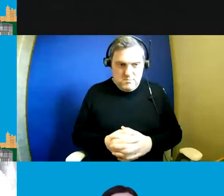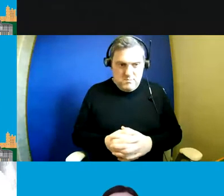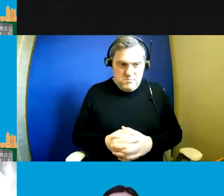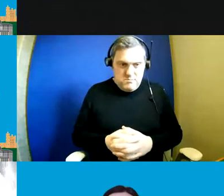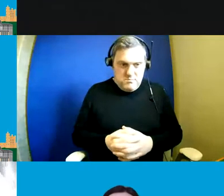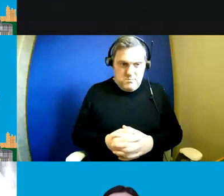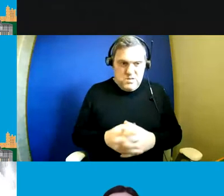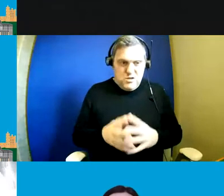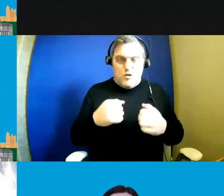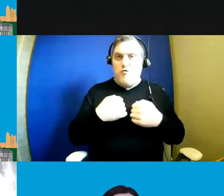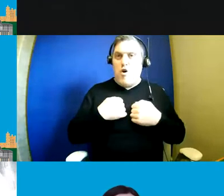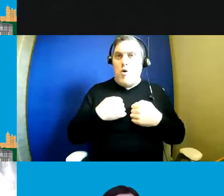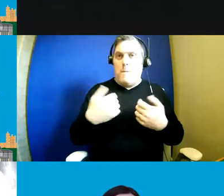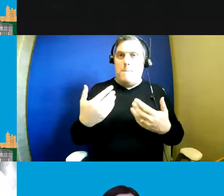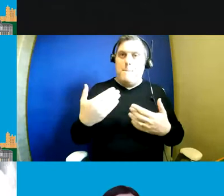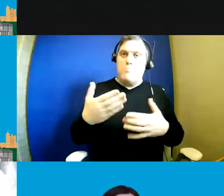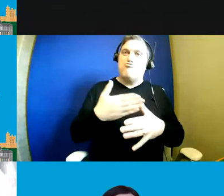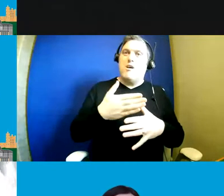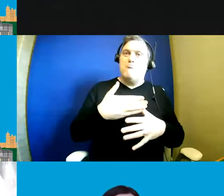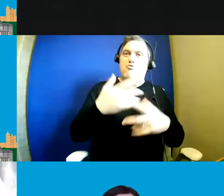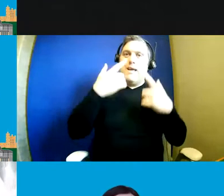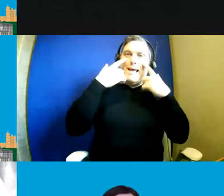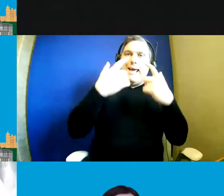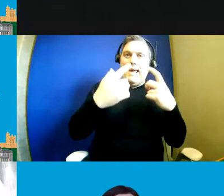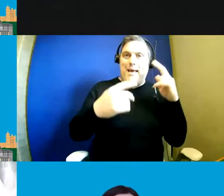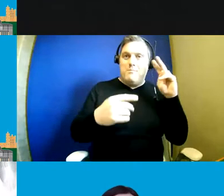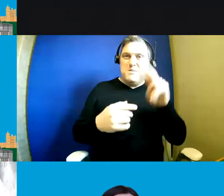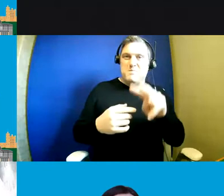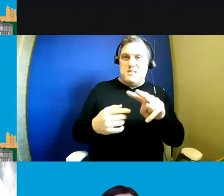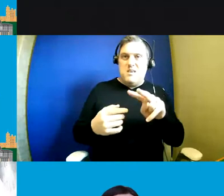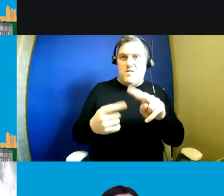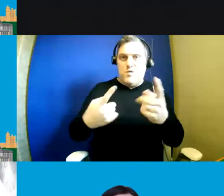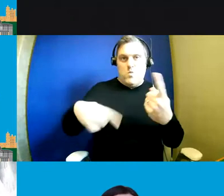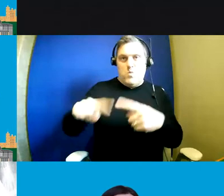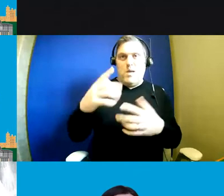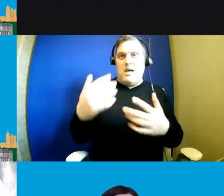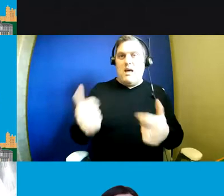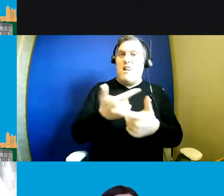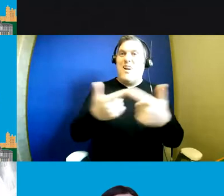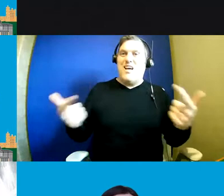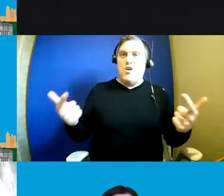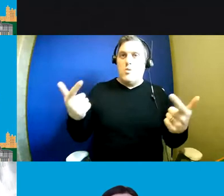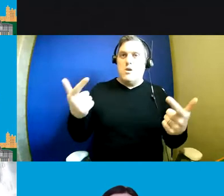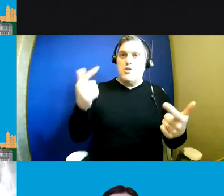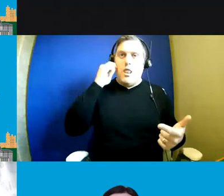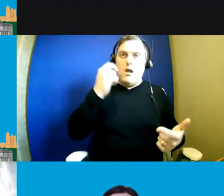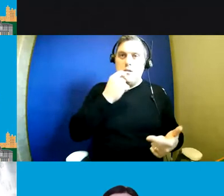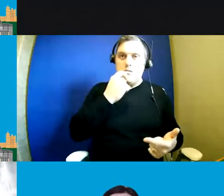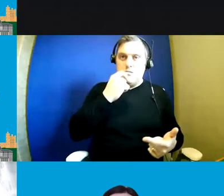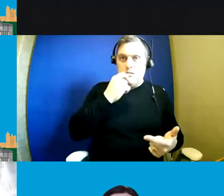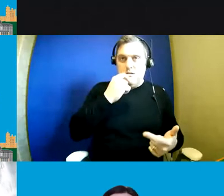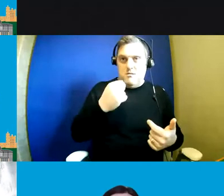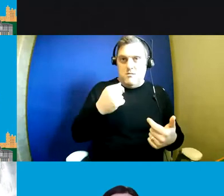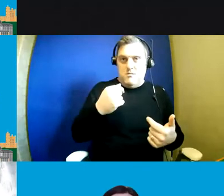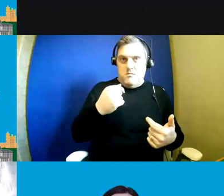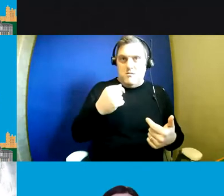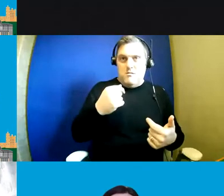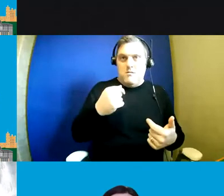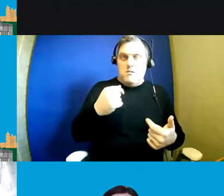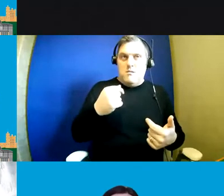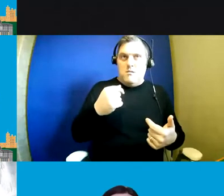sort of primary care perspective. We have language lines, so our practices, and we've got